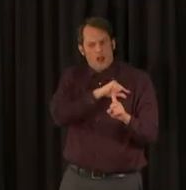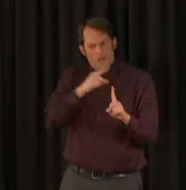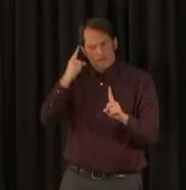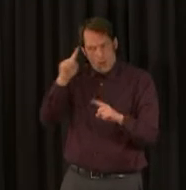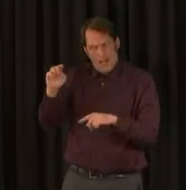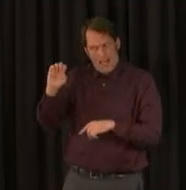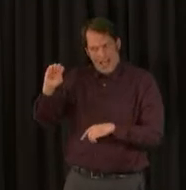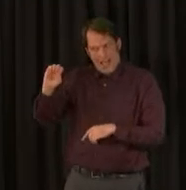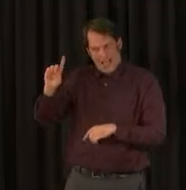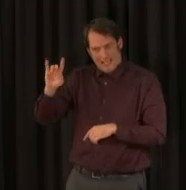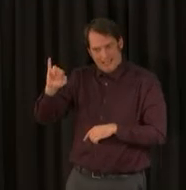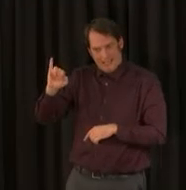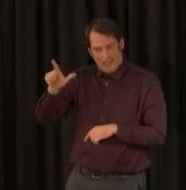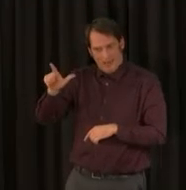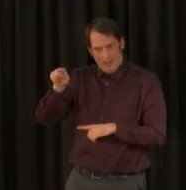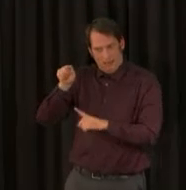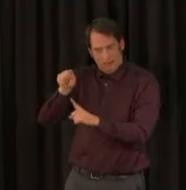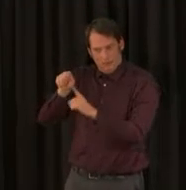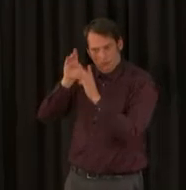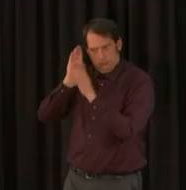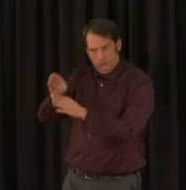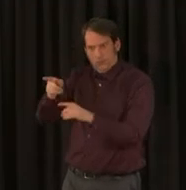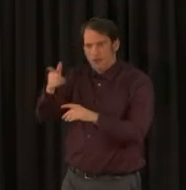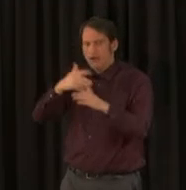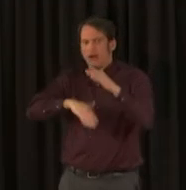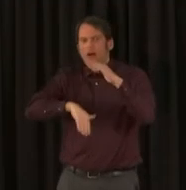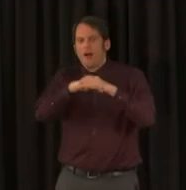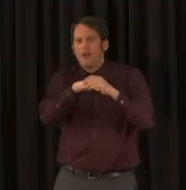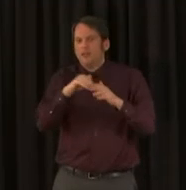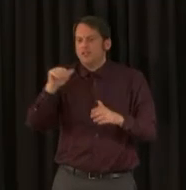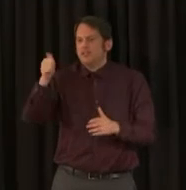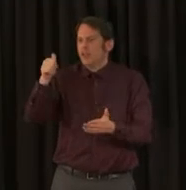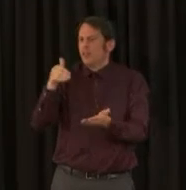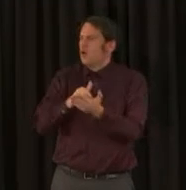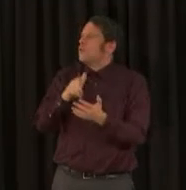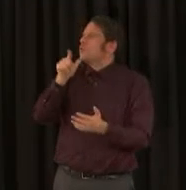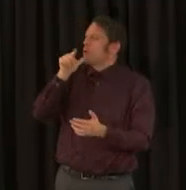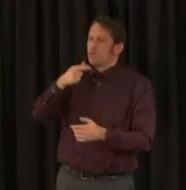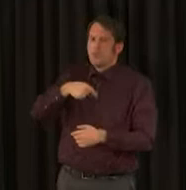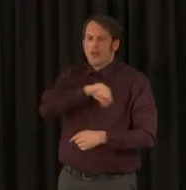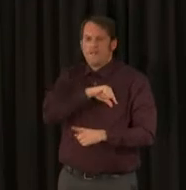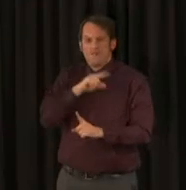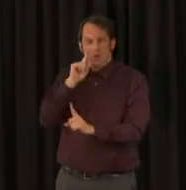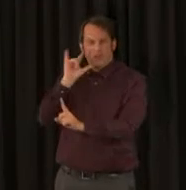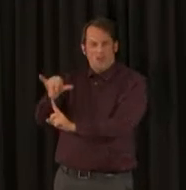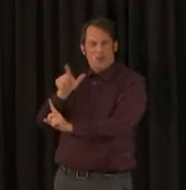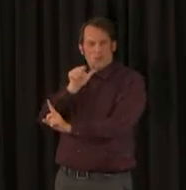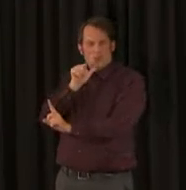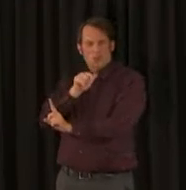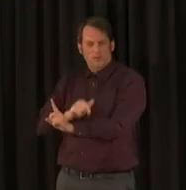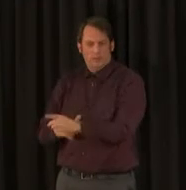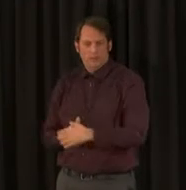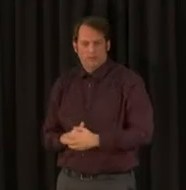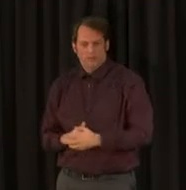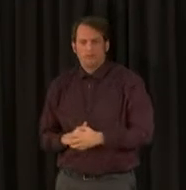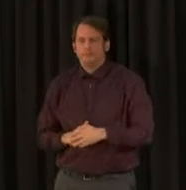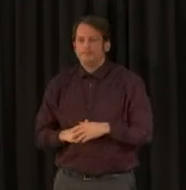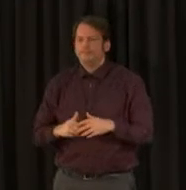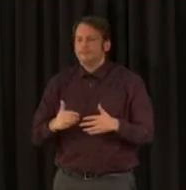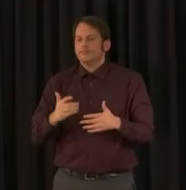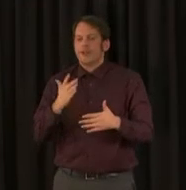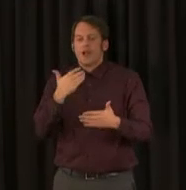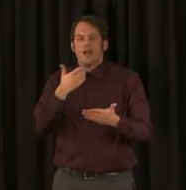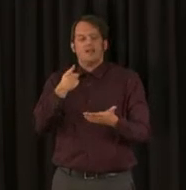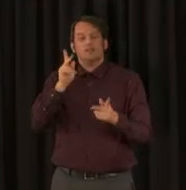EIDL, the EIDL grants of $10,000? Yeah, you have to be in a low to moderate income area in